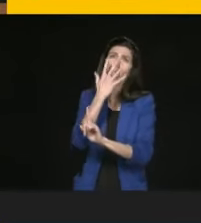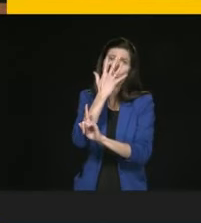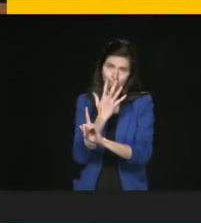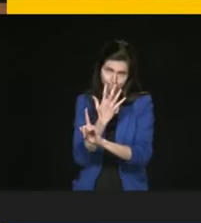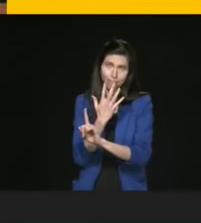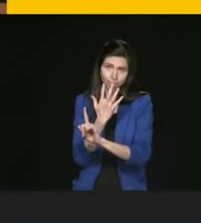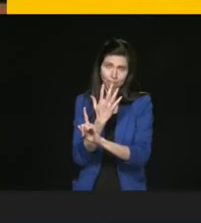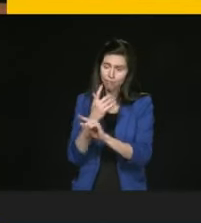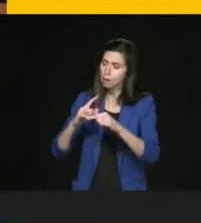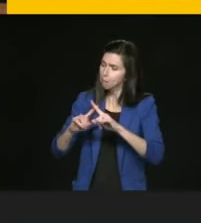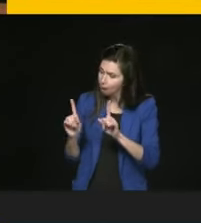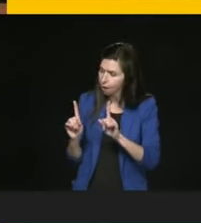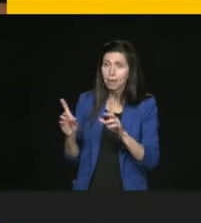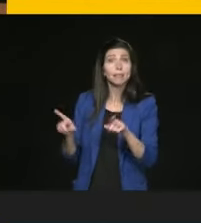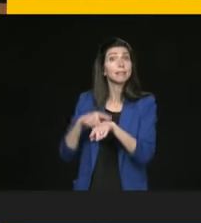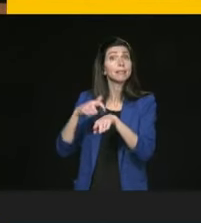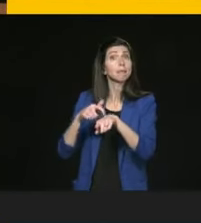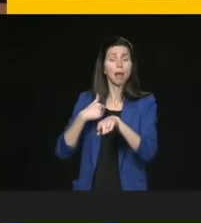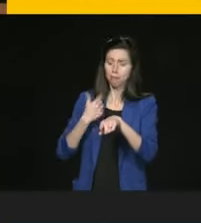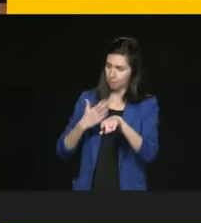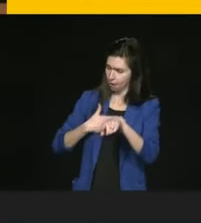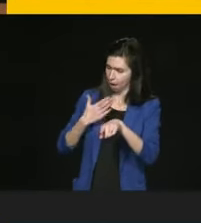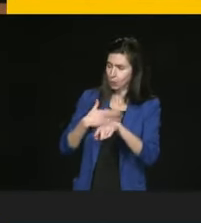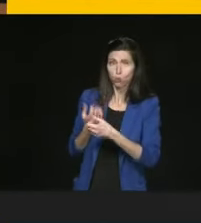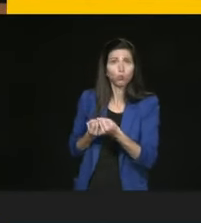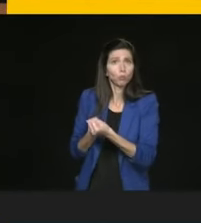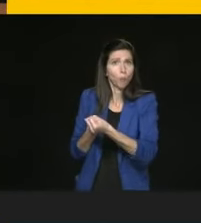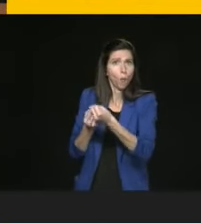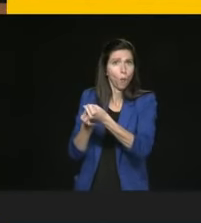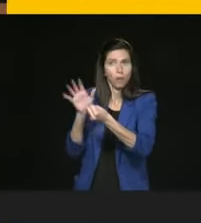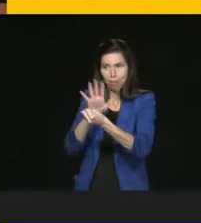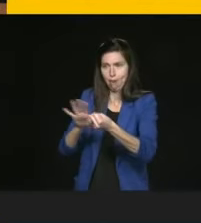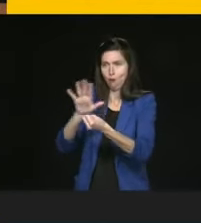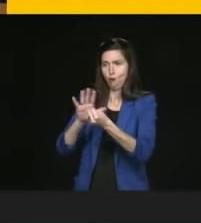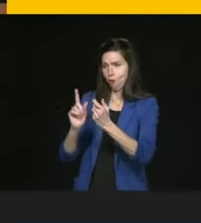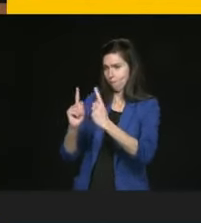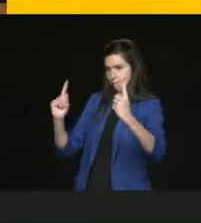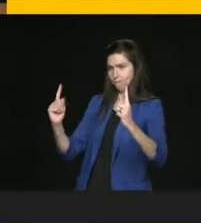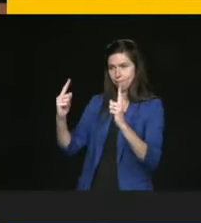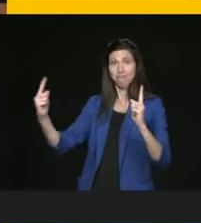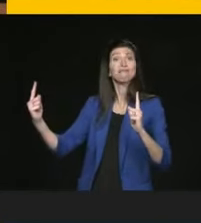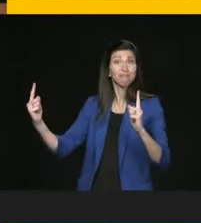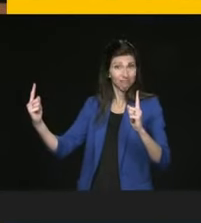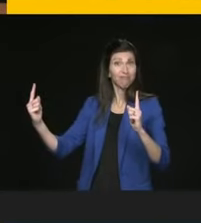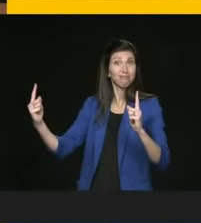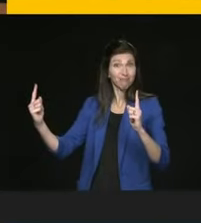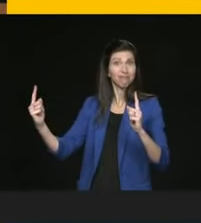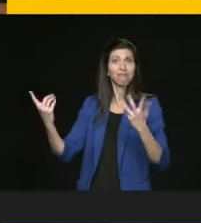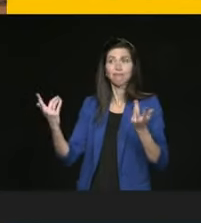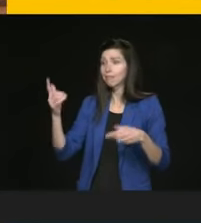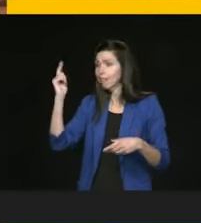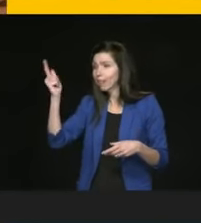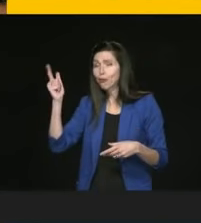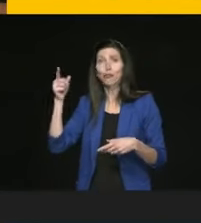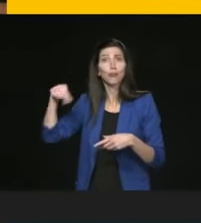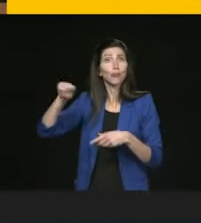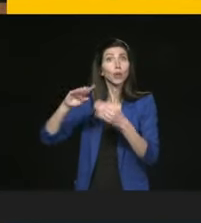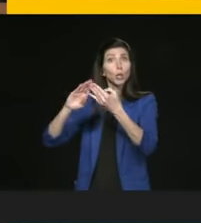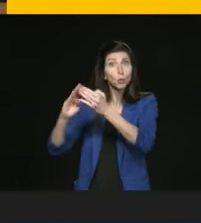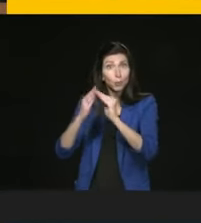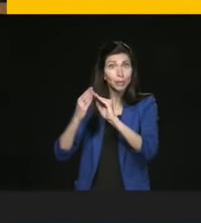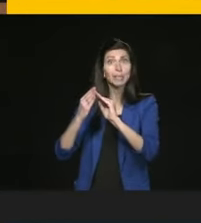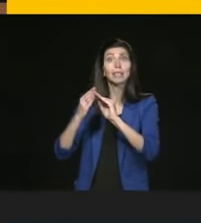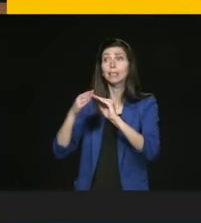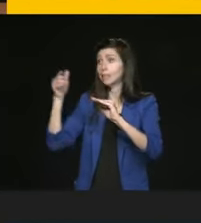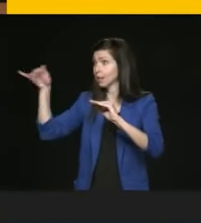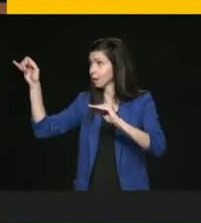this initiative because when Indigenous peoples return to the land, that is a very positive and healthy type of